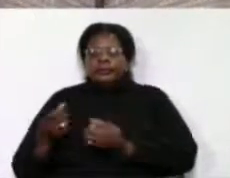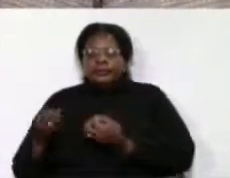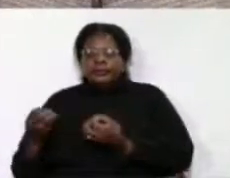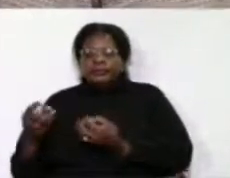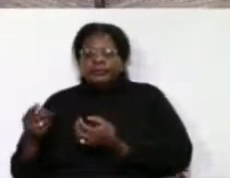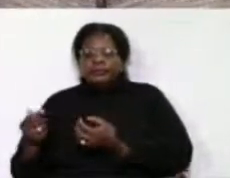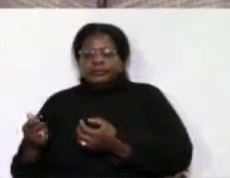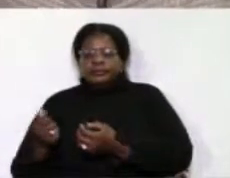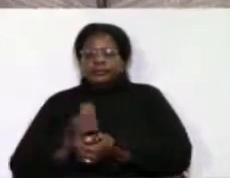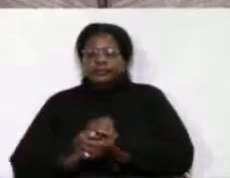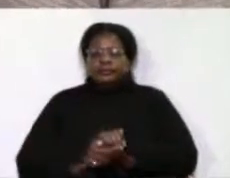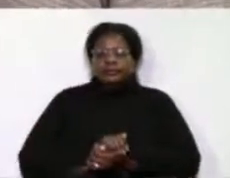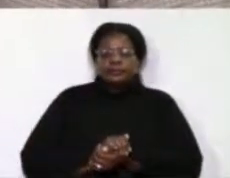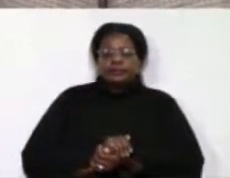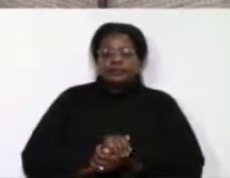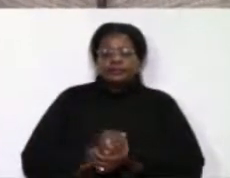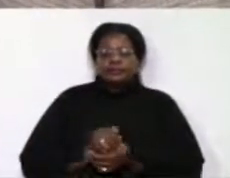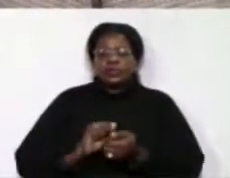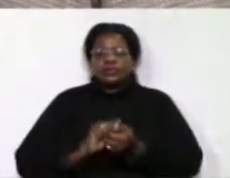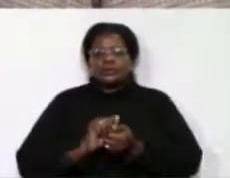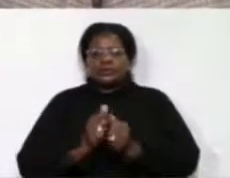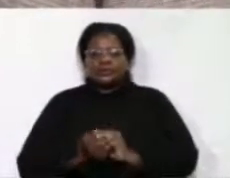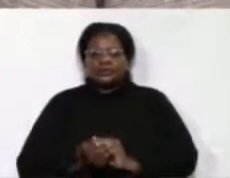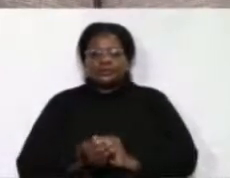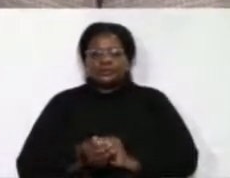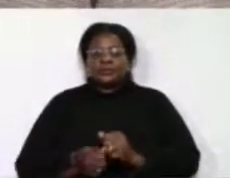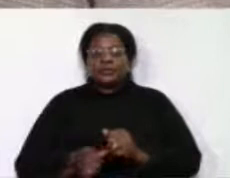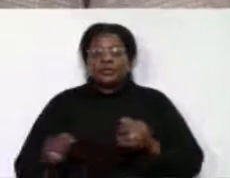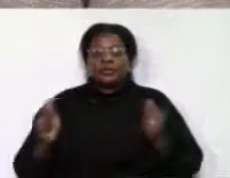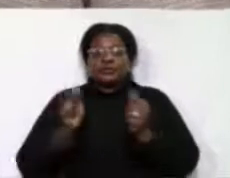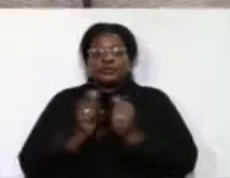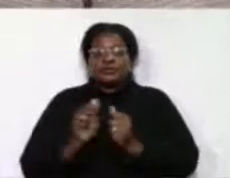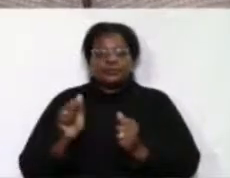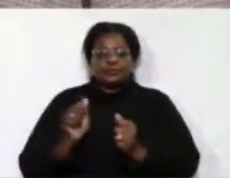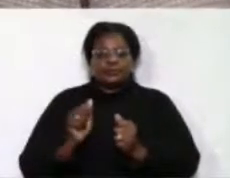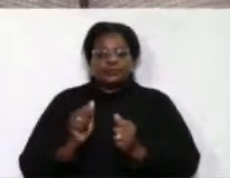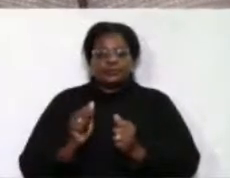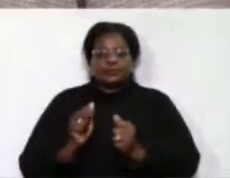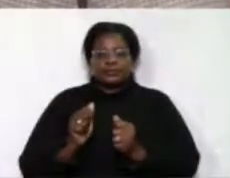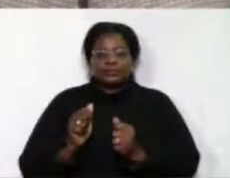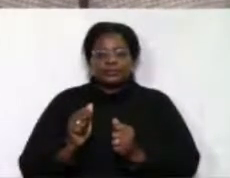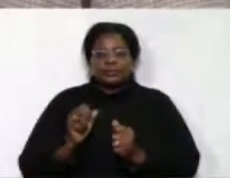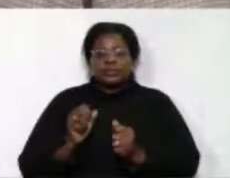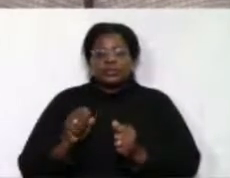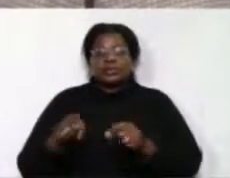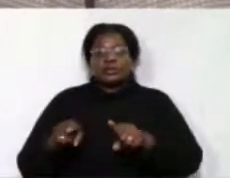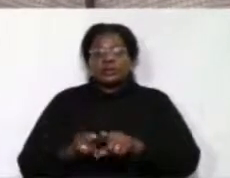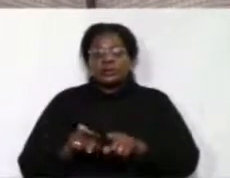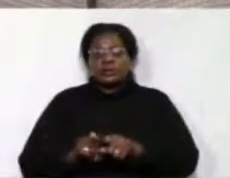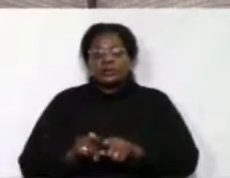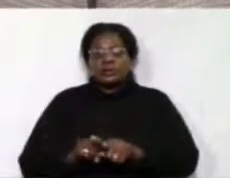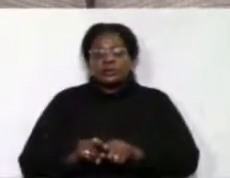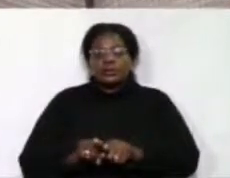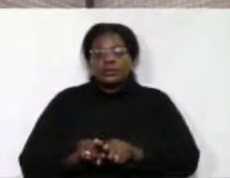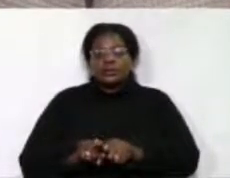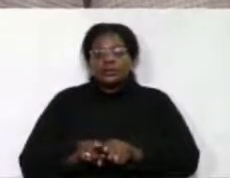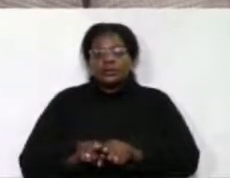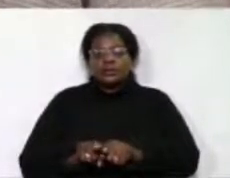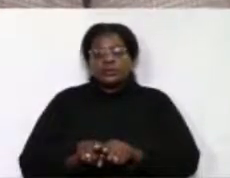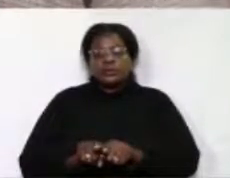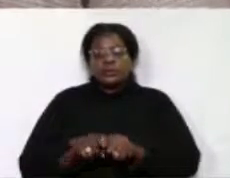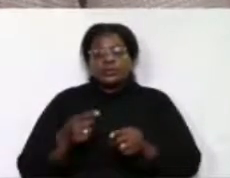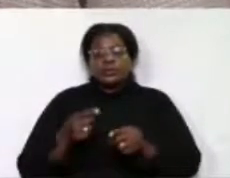will change, and you'll drop below 1. And then if you're 0.4, that means you're owing twice as much here than here. And that Let's could say be a